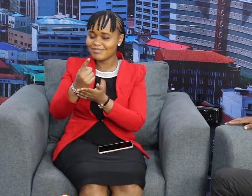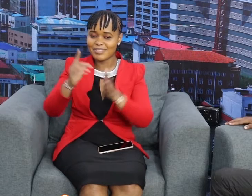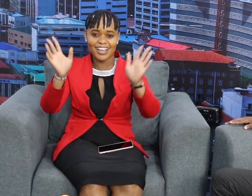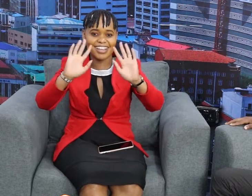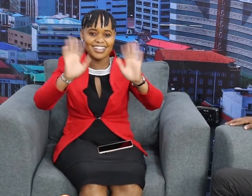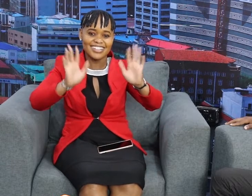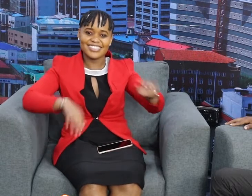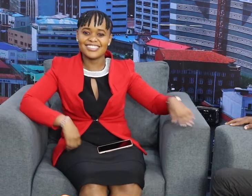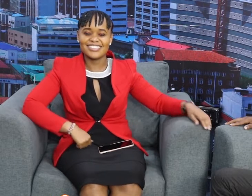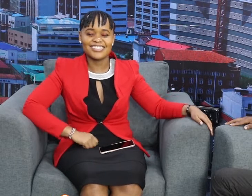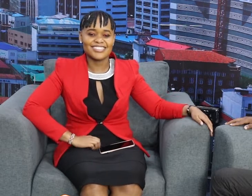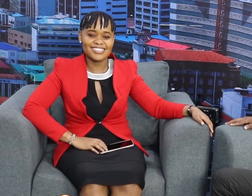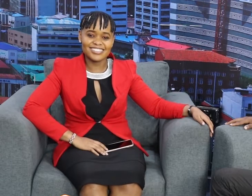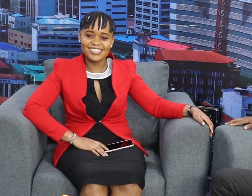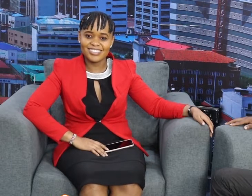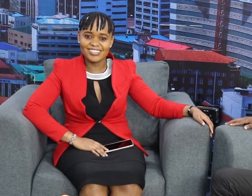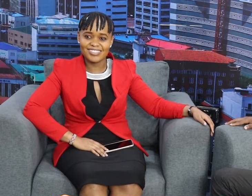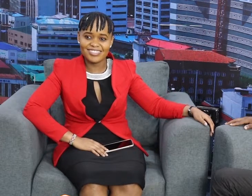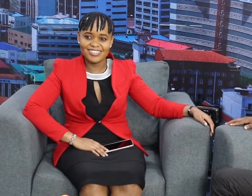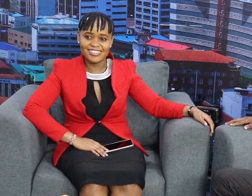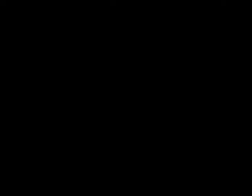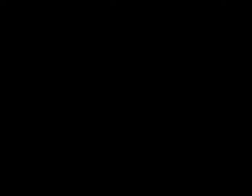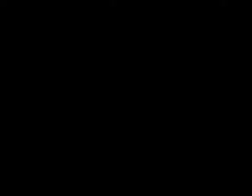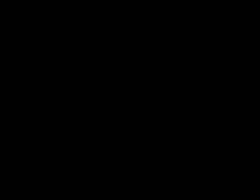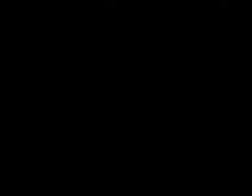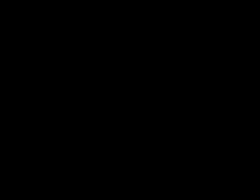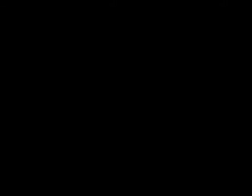Science TV. So see you next time, and bye-bye.